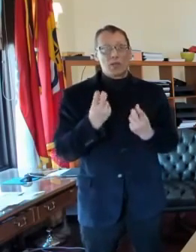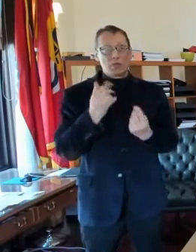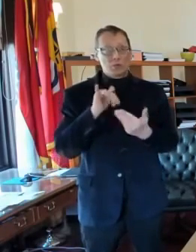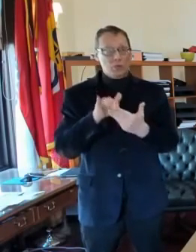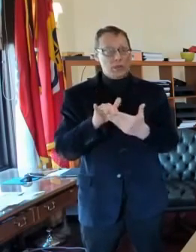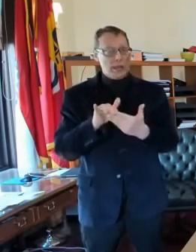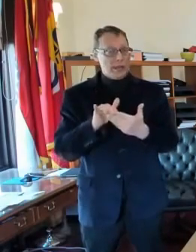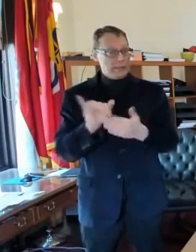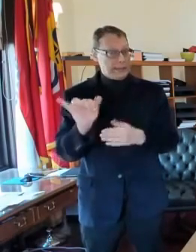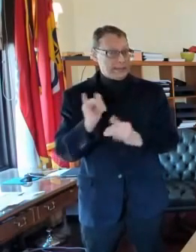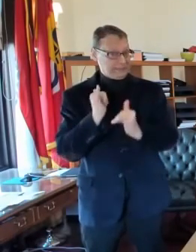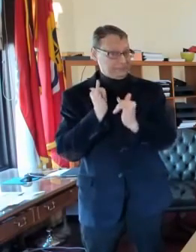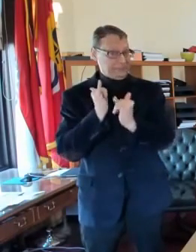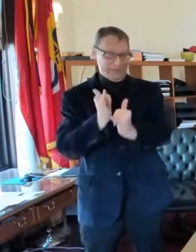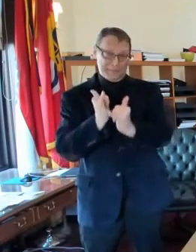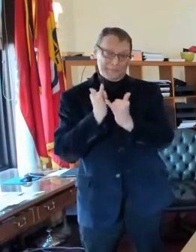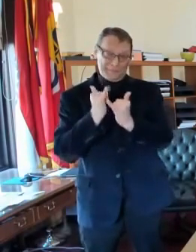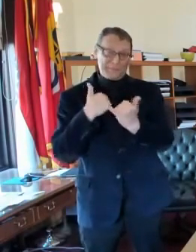as badly as you do.